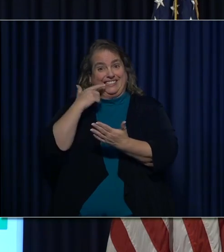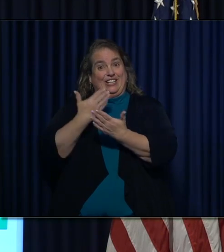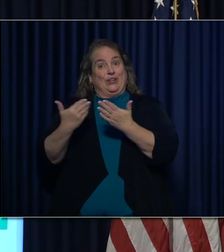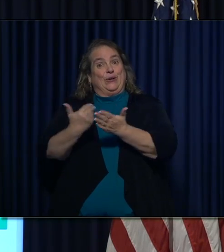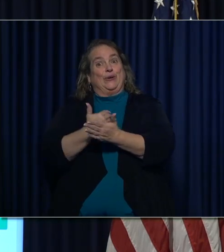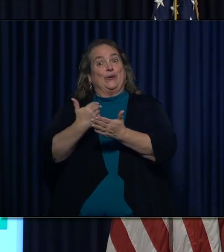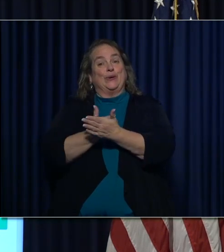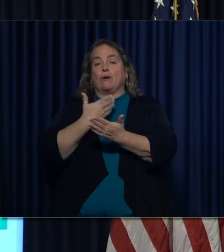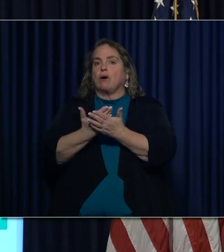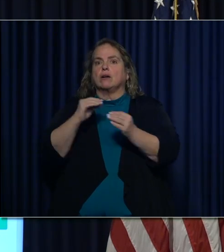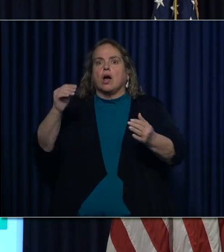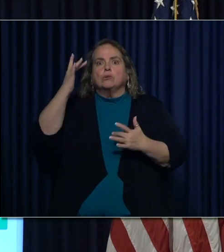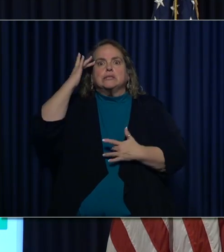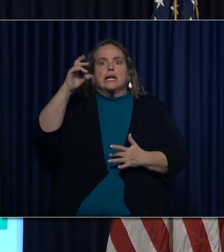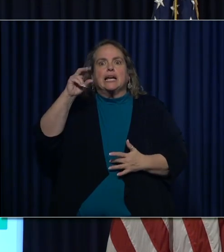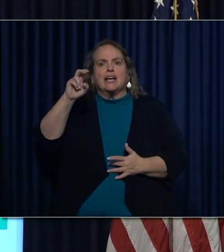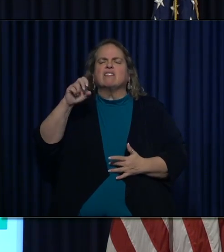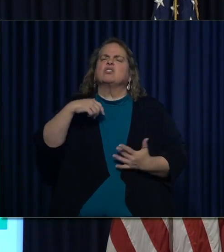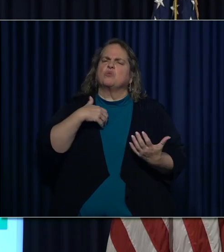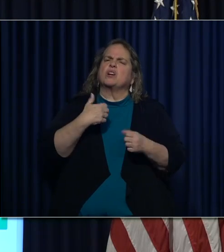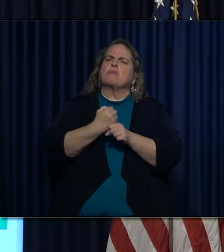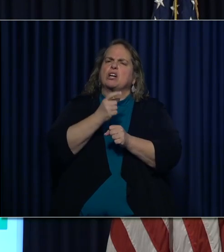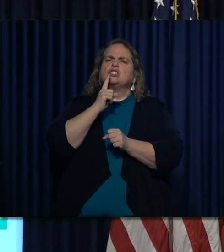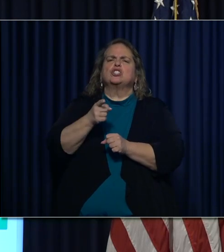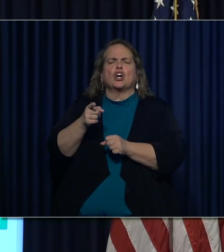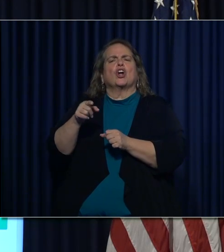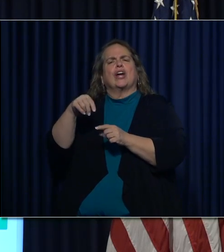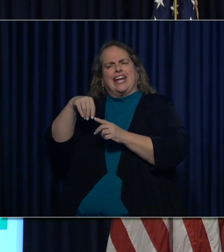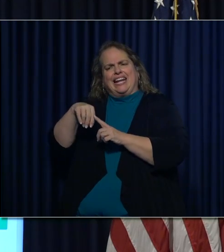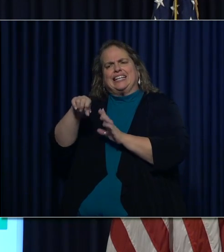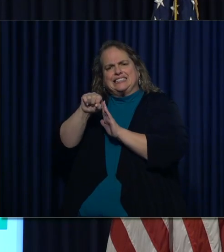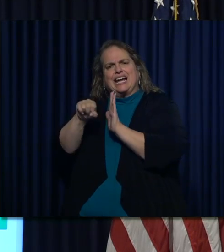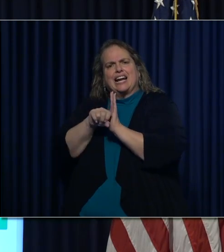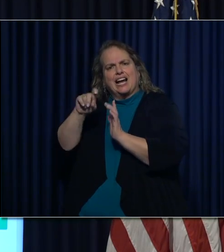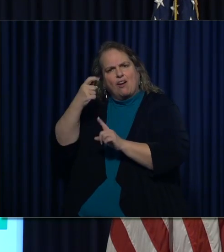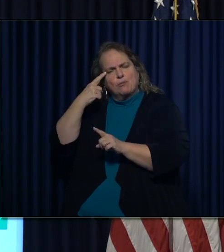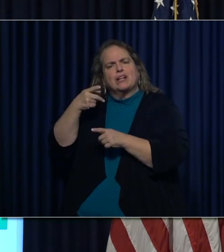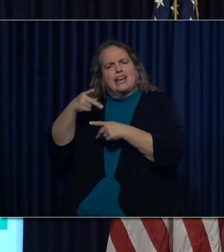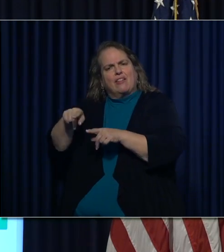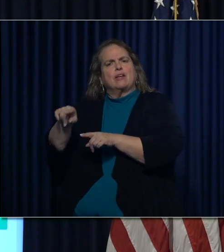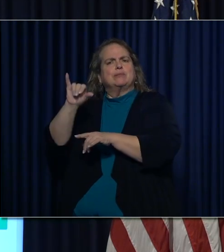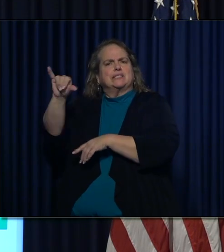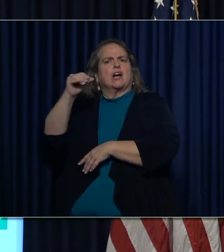in state government, we want to make sure that they are able to stay home.